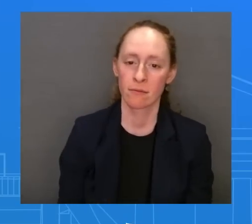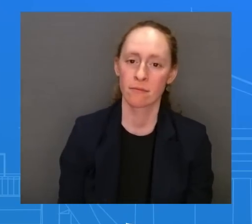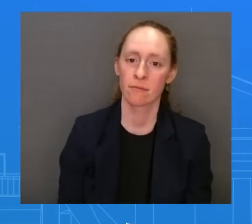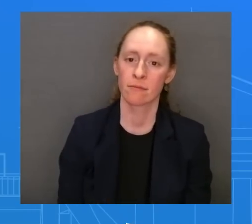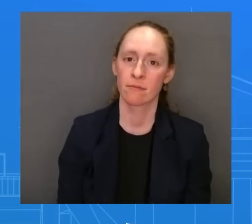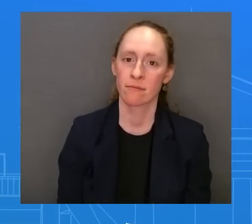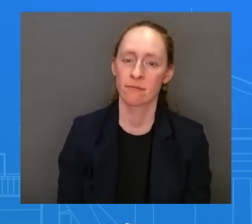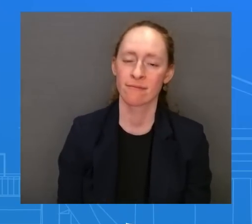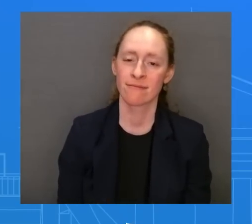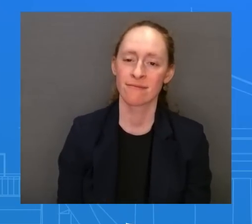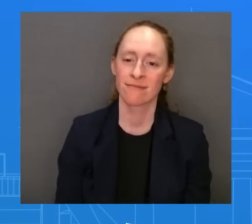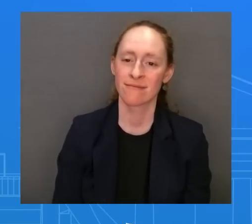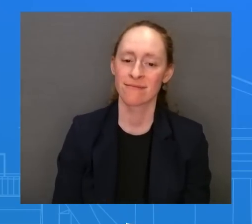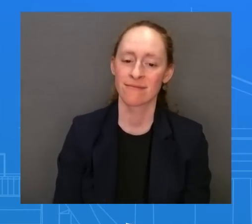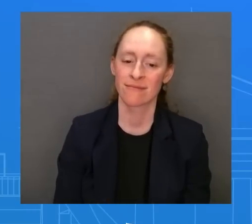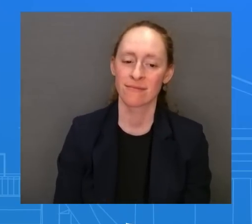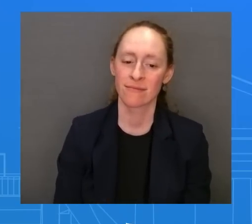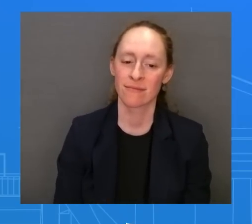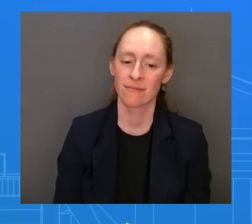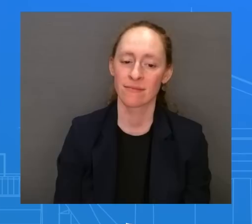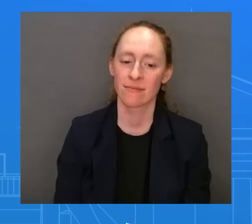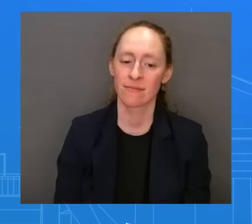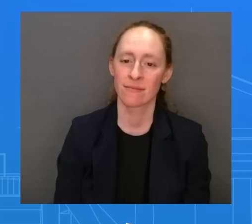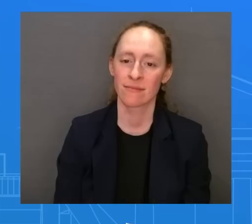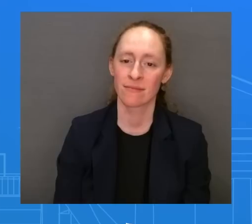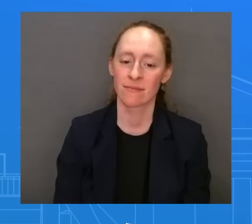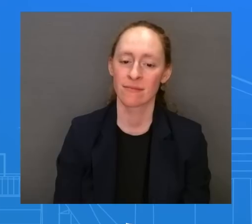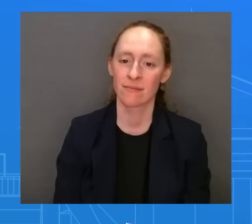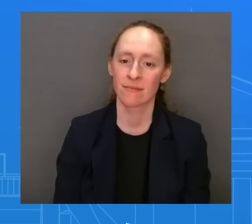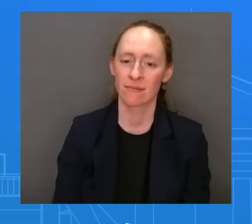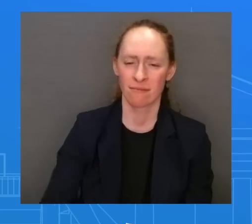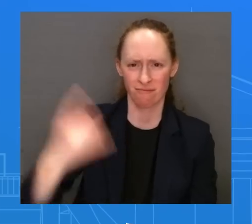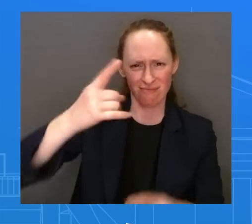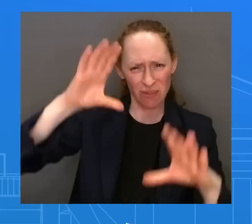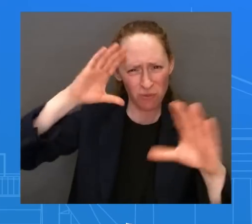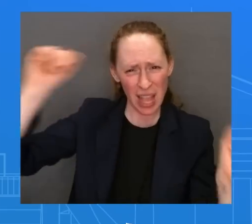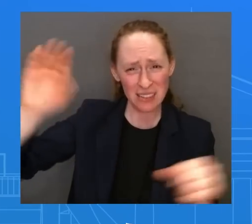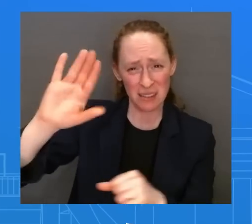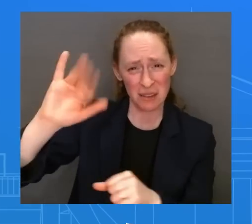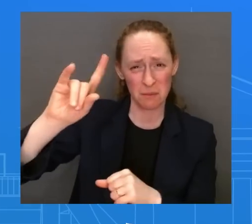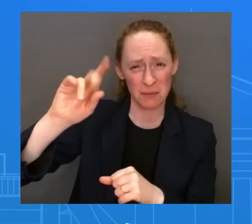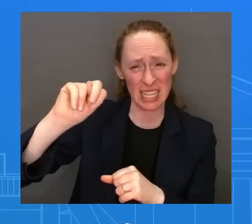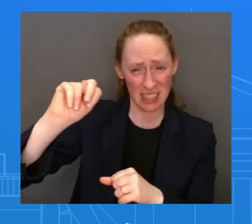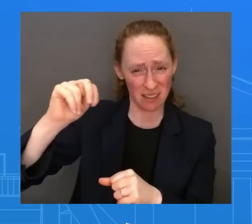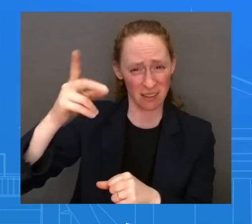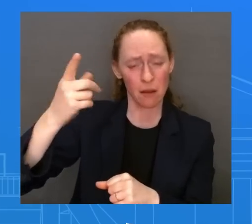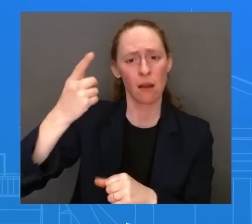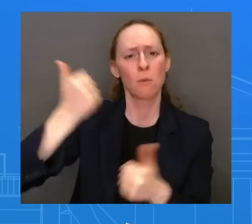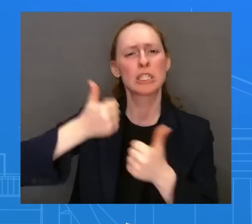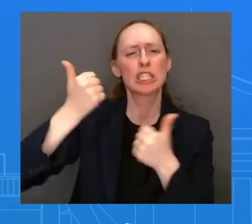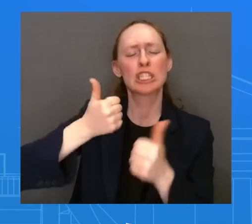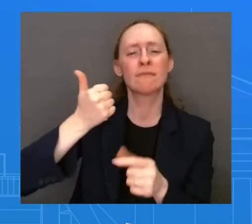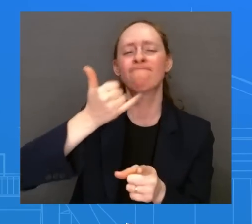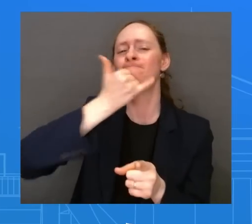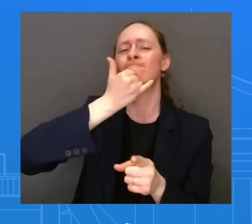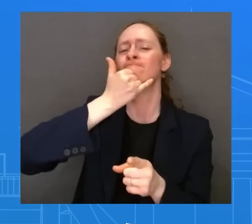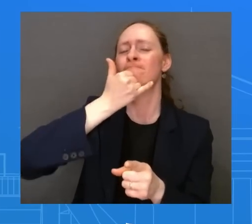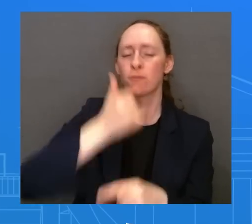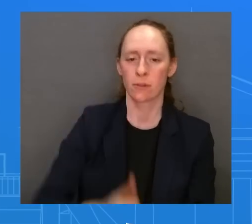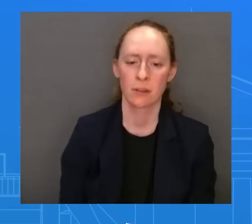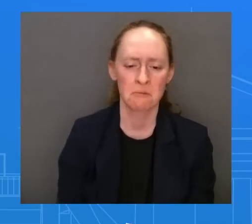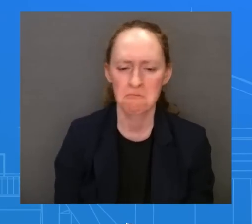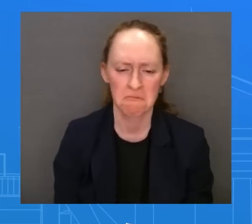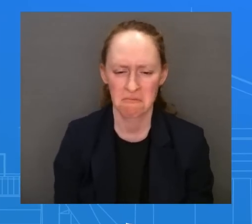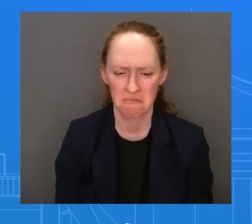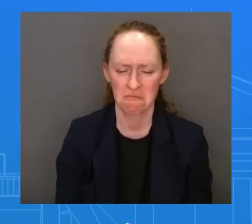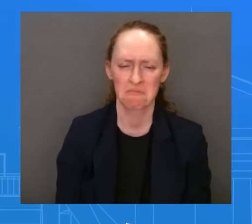the president win he made I'm not going to speak for the president on on that score what I can tell you is that